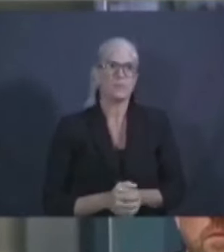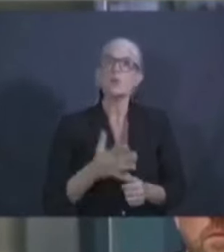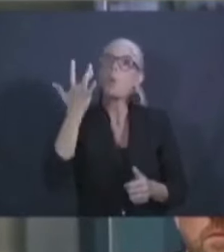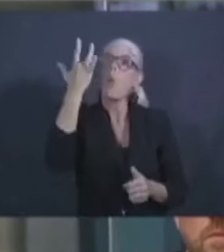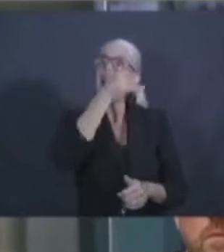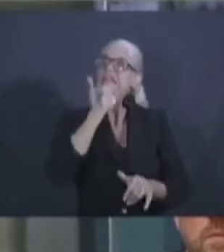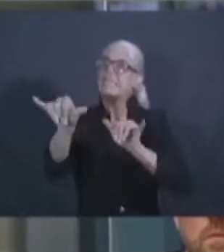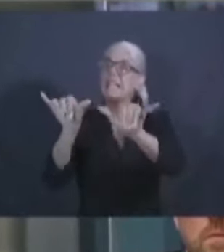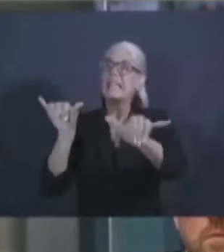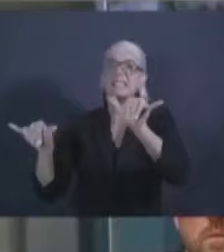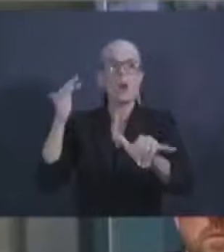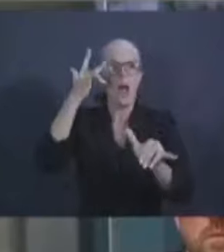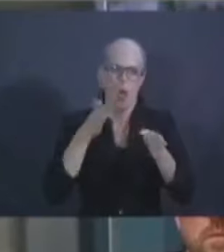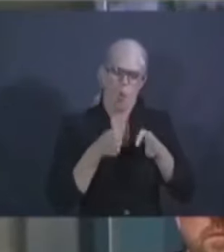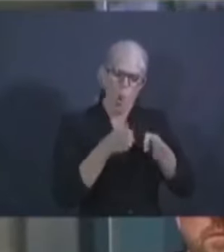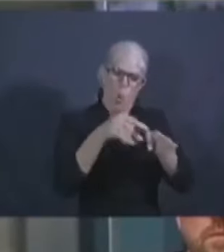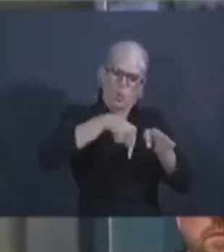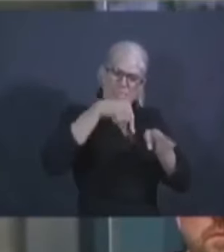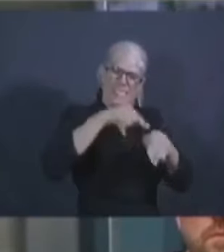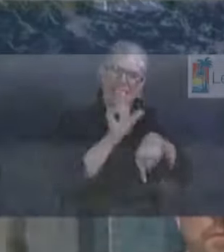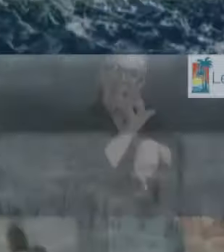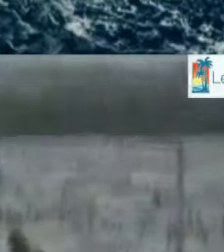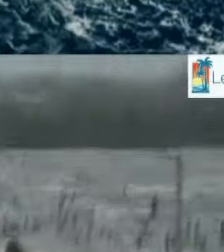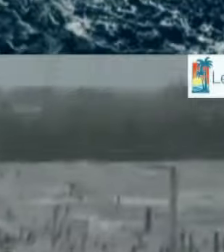storm, and those can be avoidable.